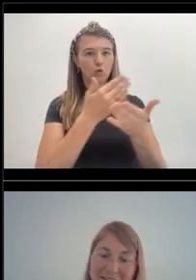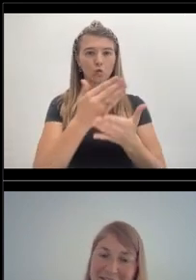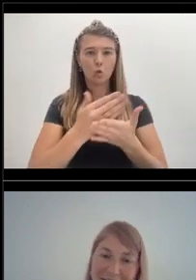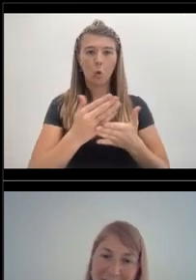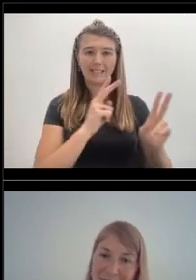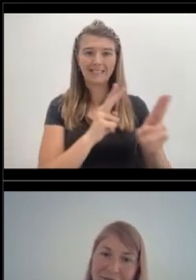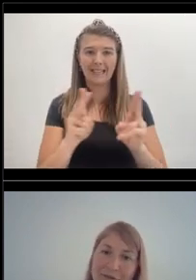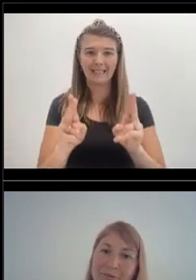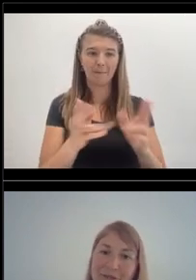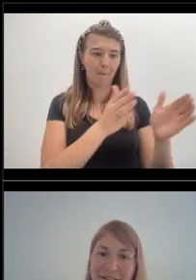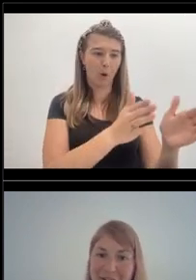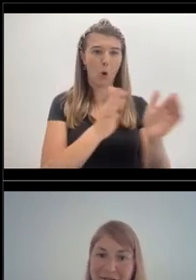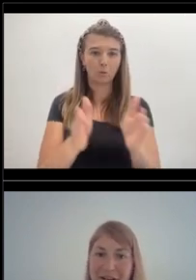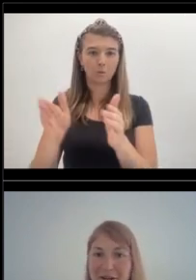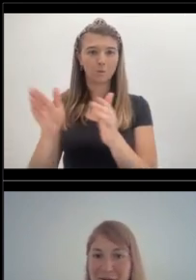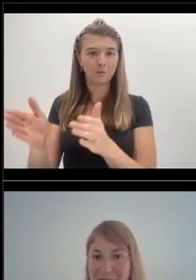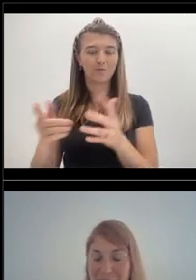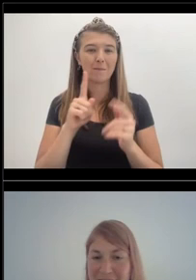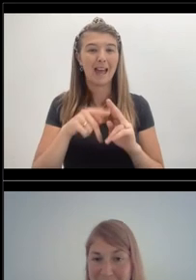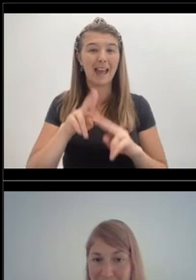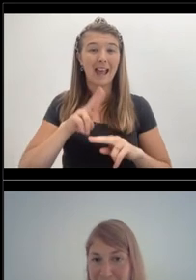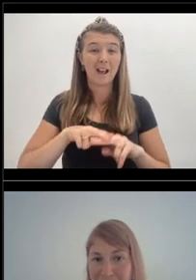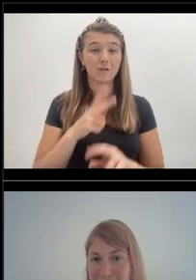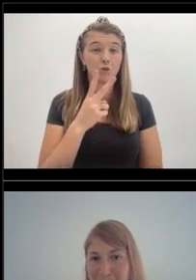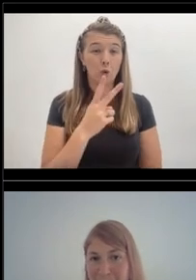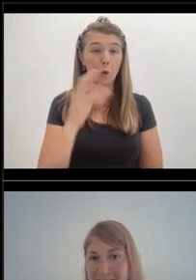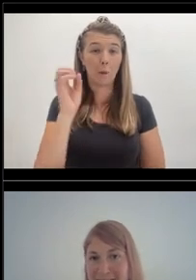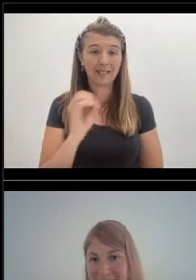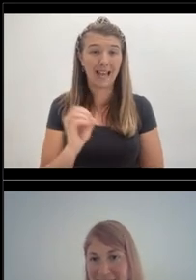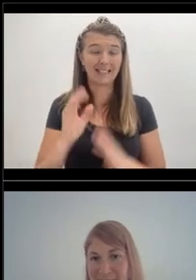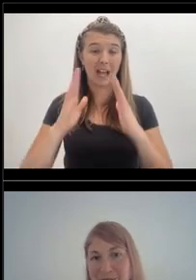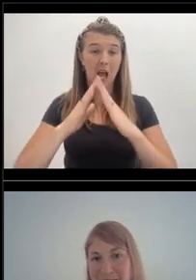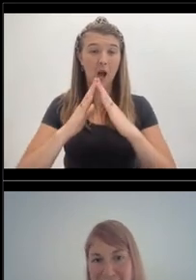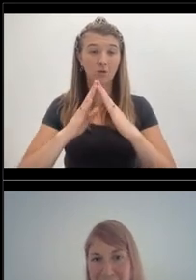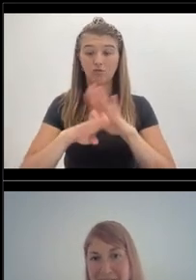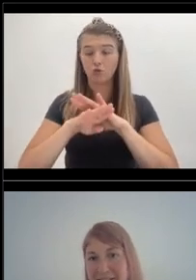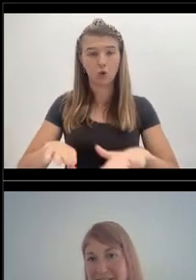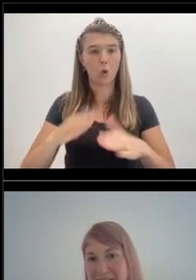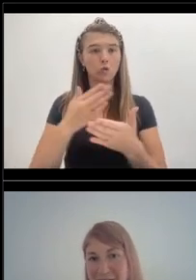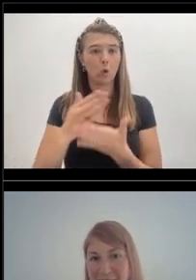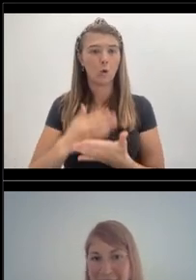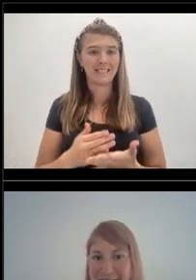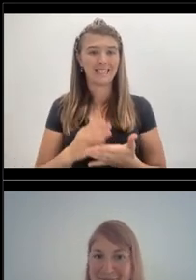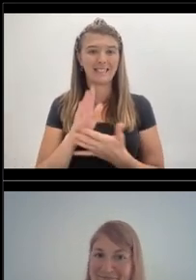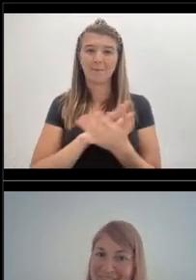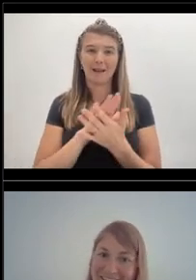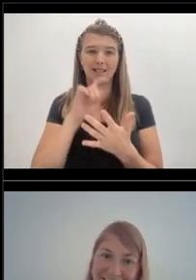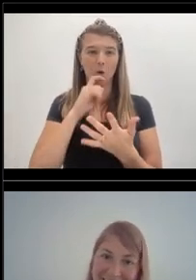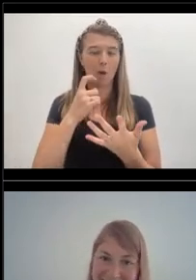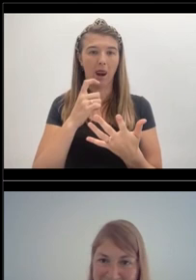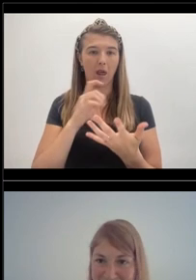there is 2% of the households that don't sort properly, it doesn't work in some cases. So